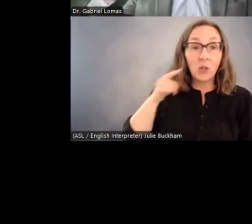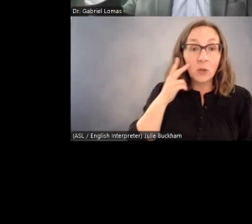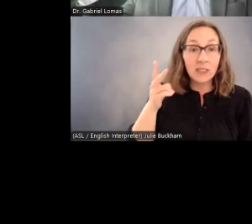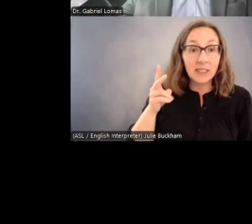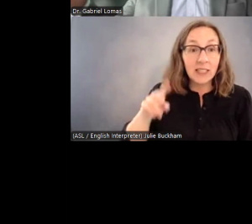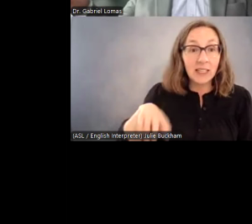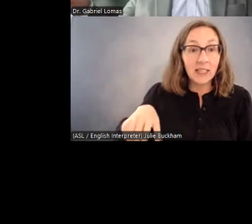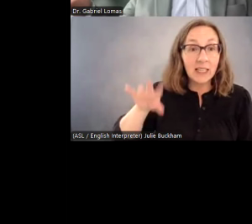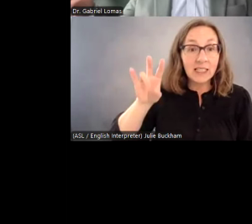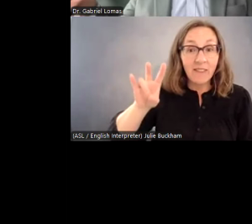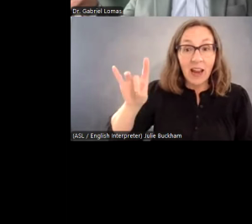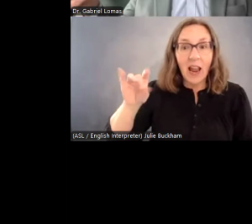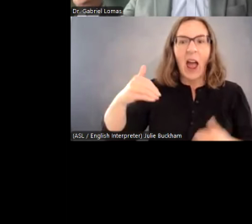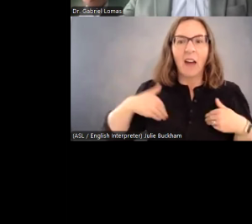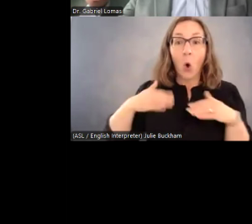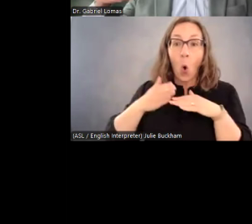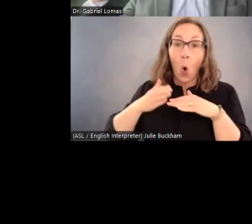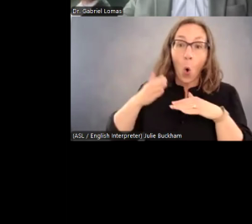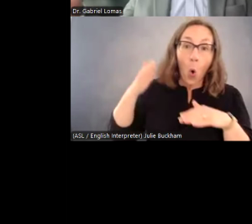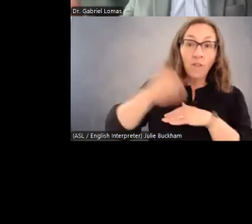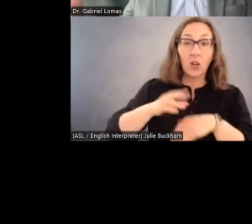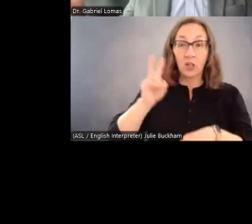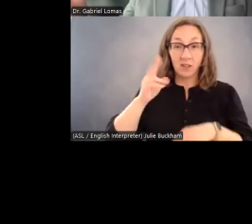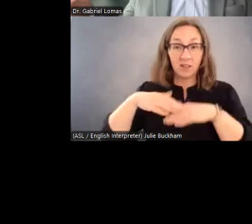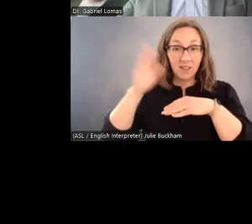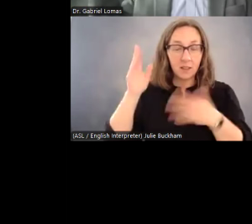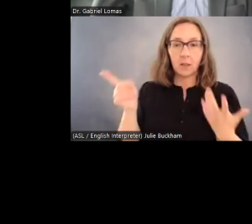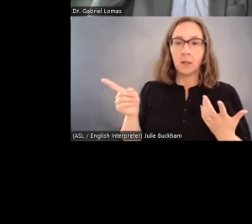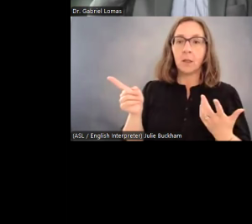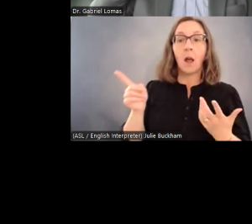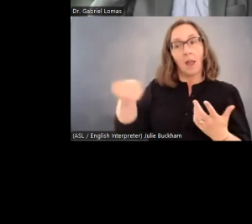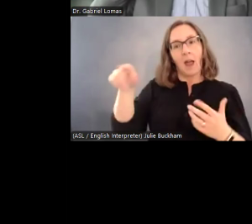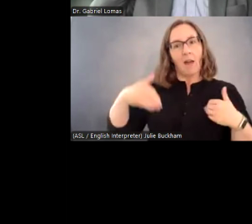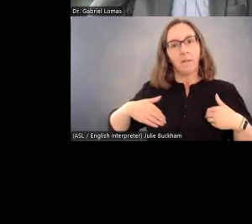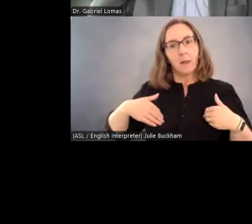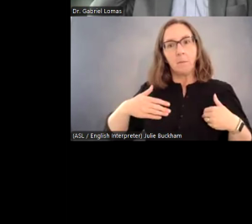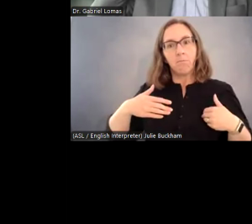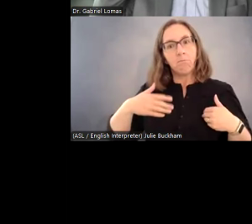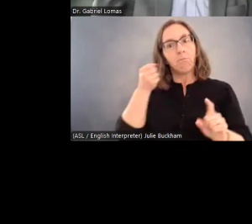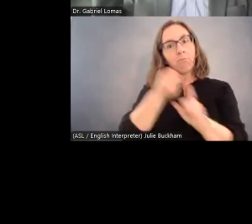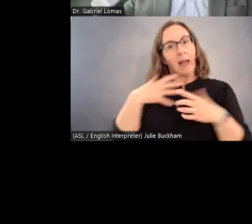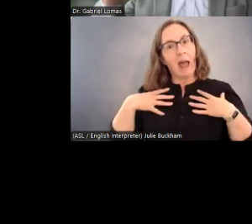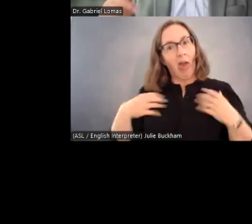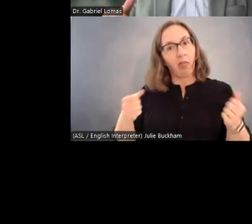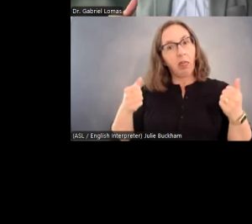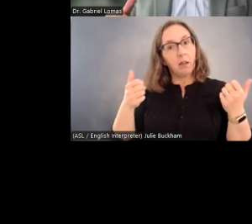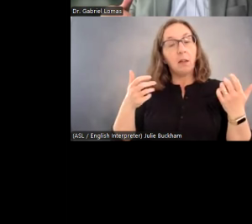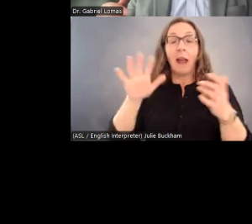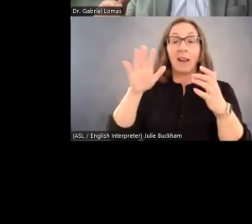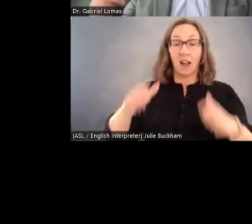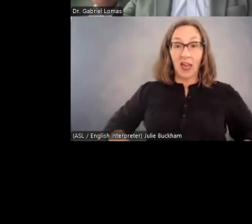And people with ACEs usually end up with poorer health outcomes and lower